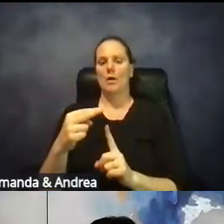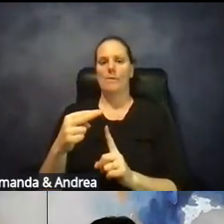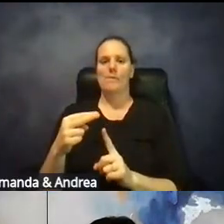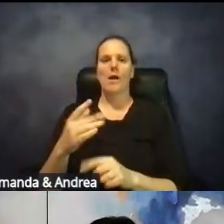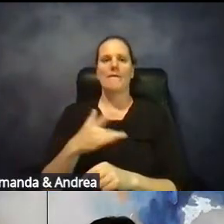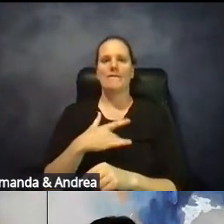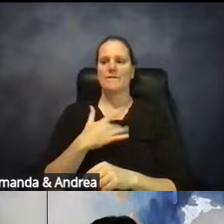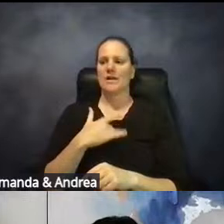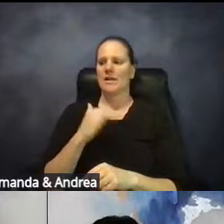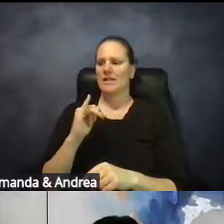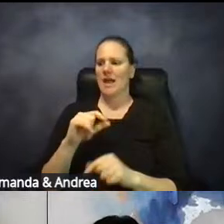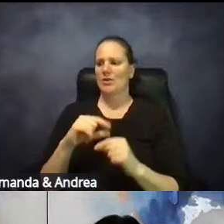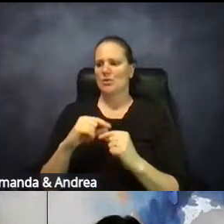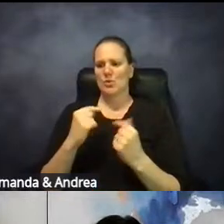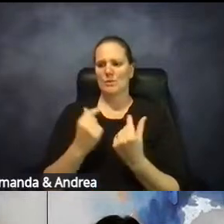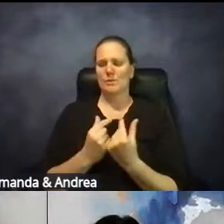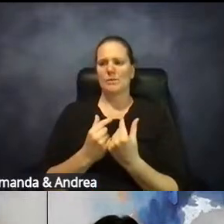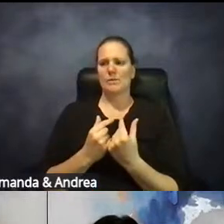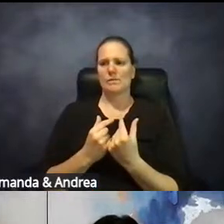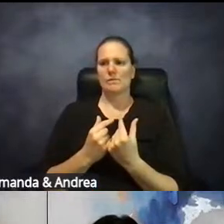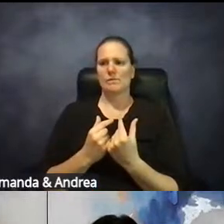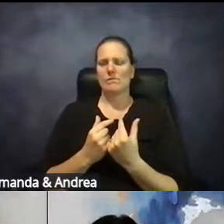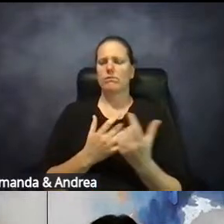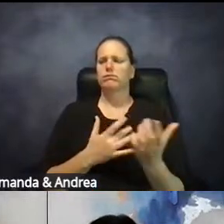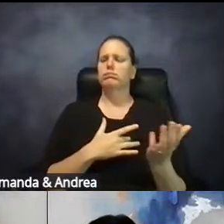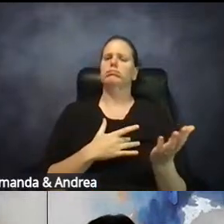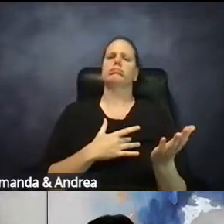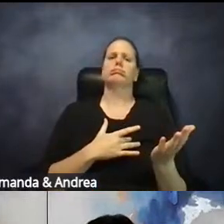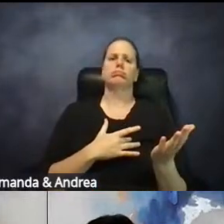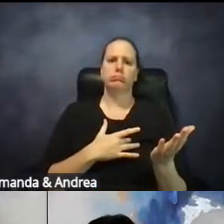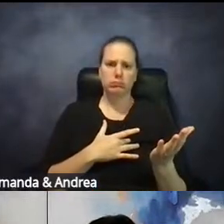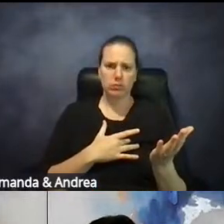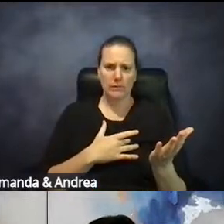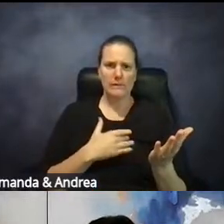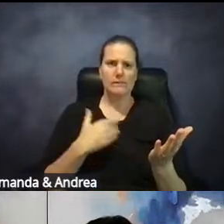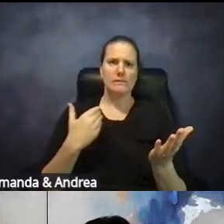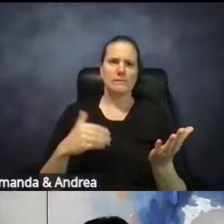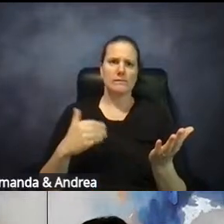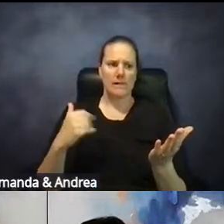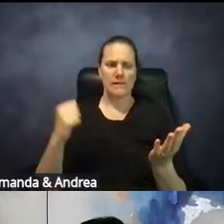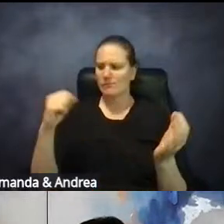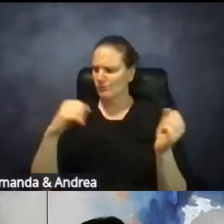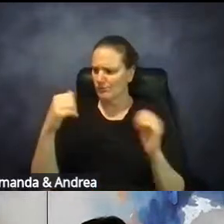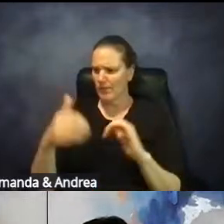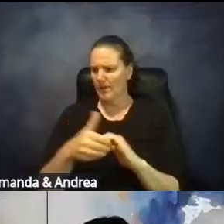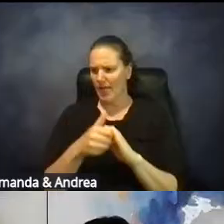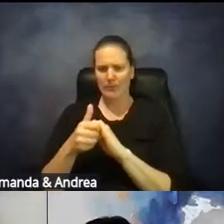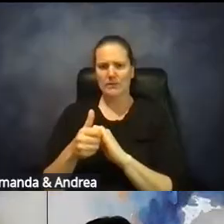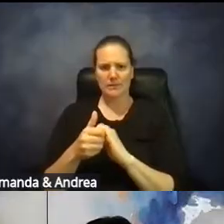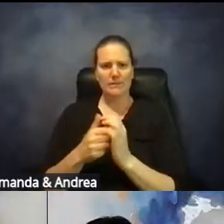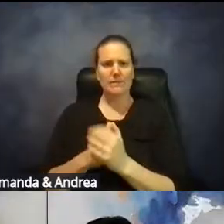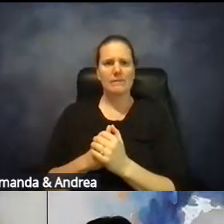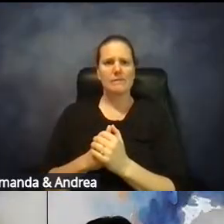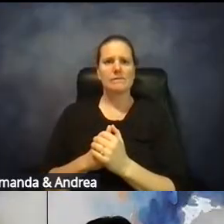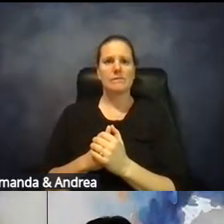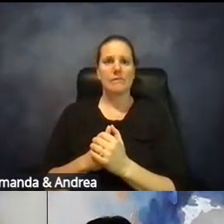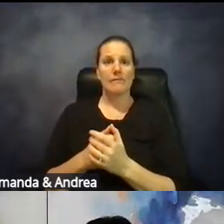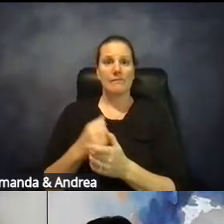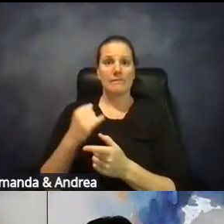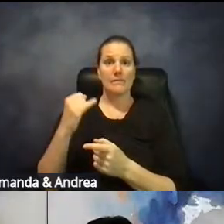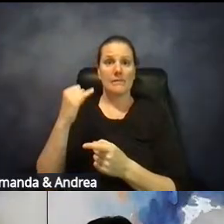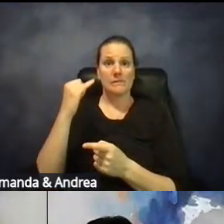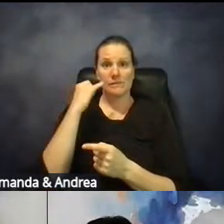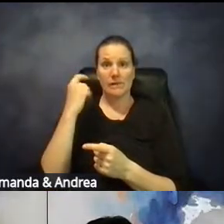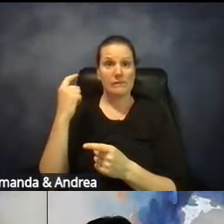group to be just meaningfully collaborative in terms of if there was something